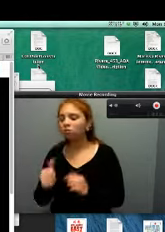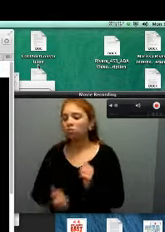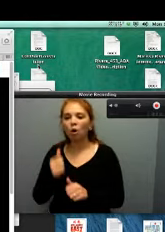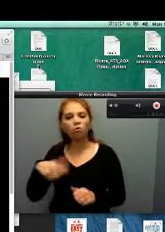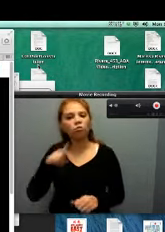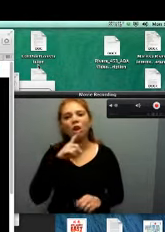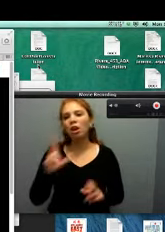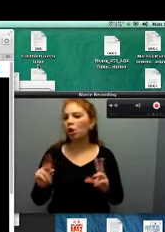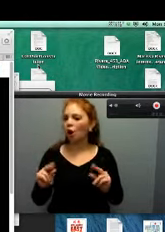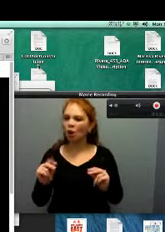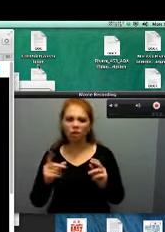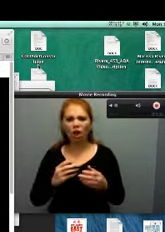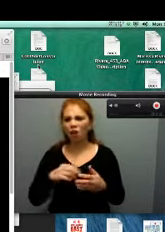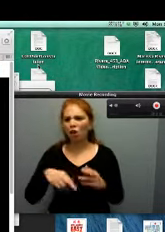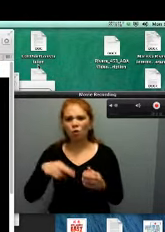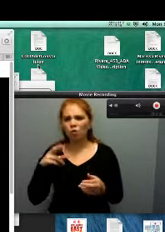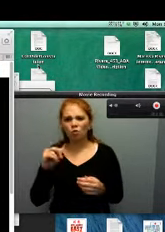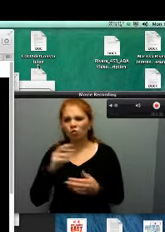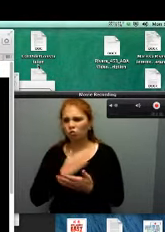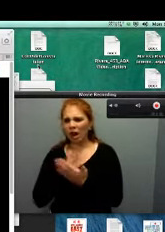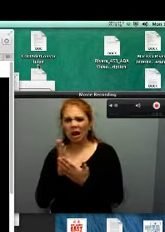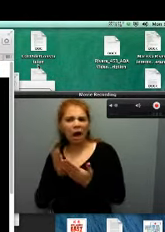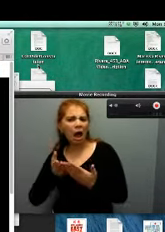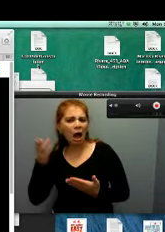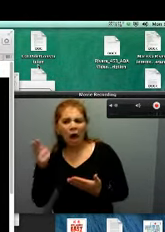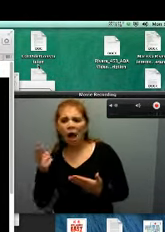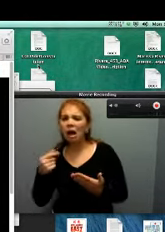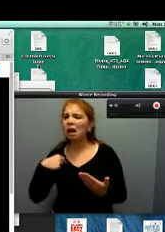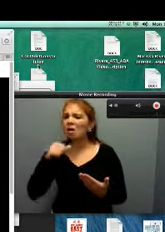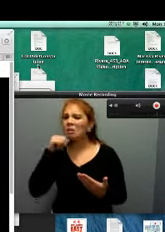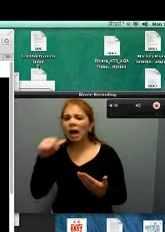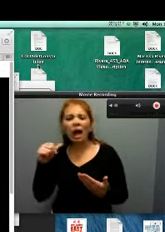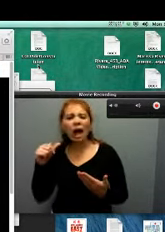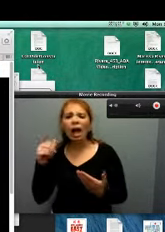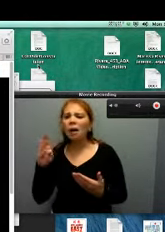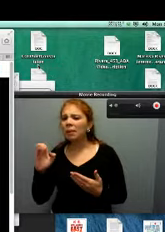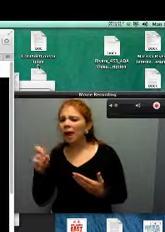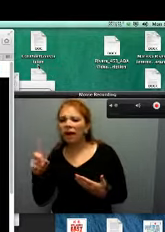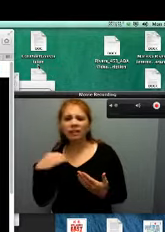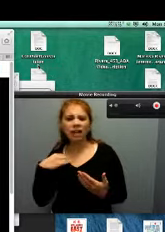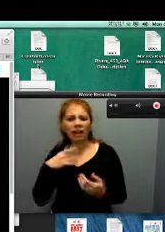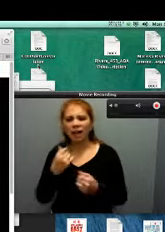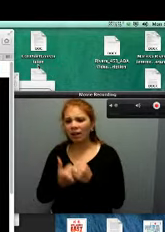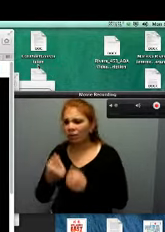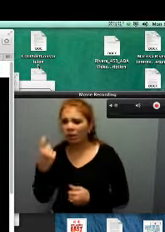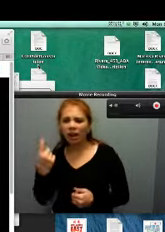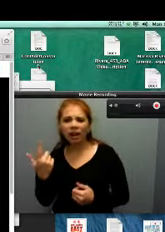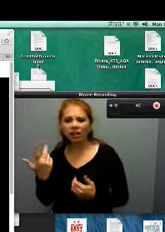rate themselves as highly, they're not biased, I like everybody equally, all that kind of stuff.